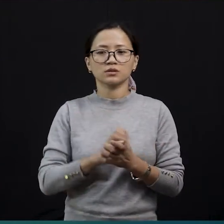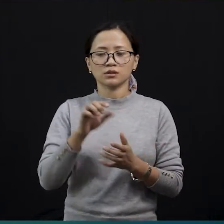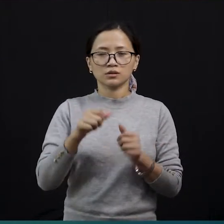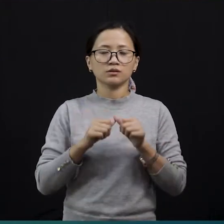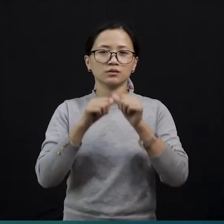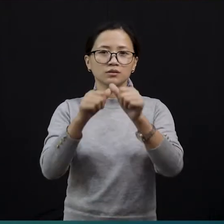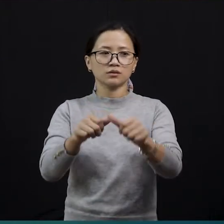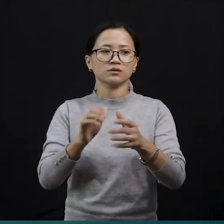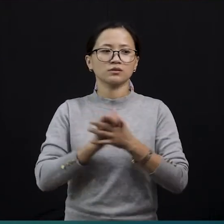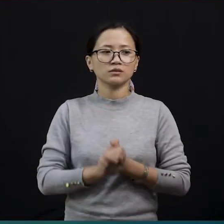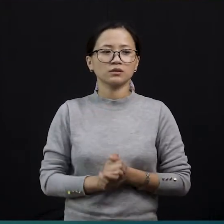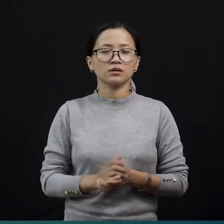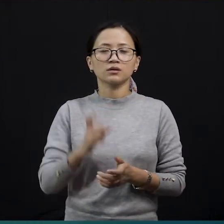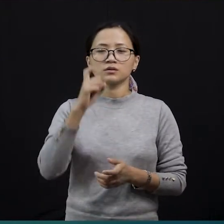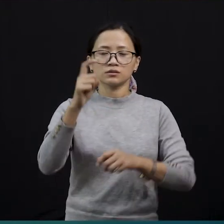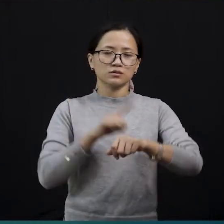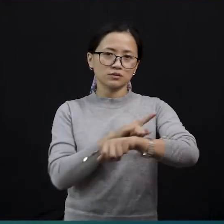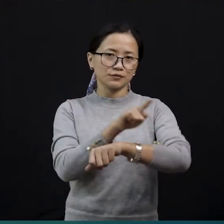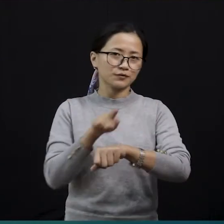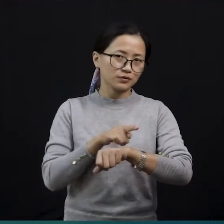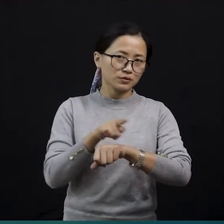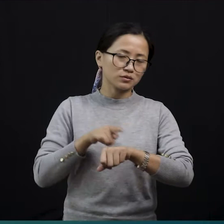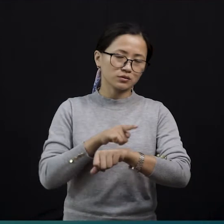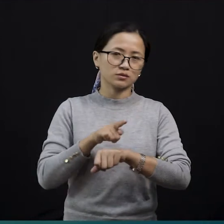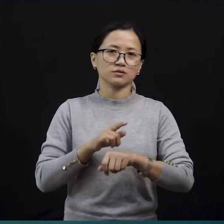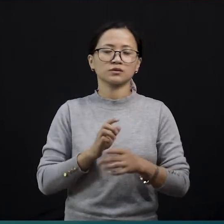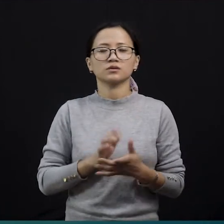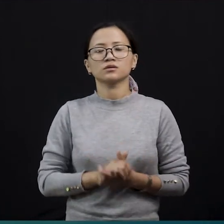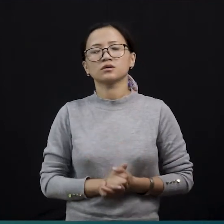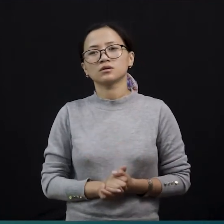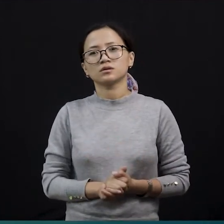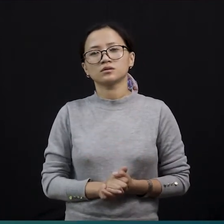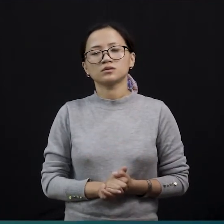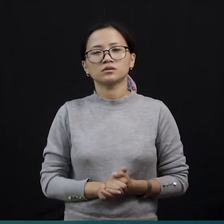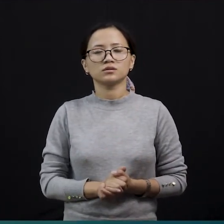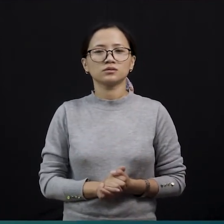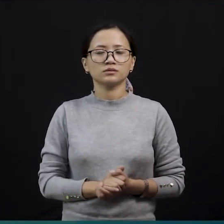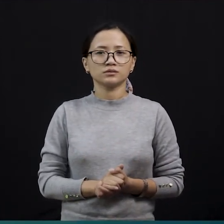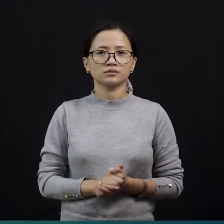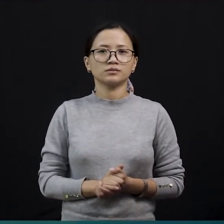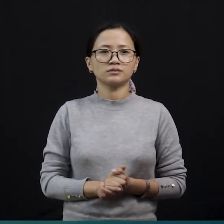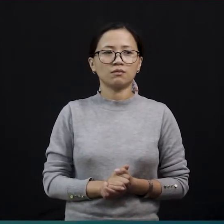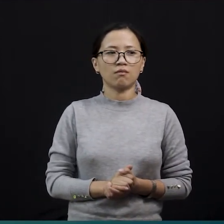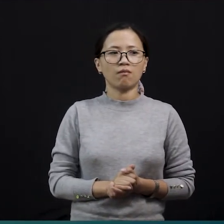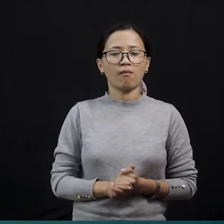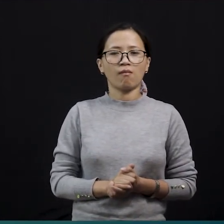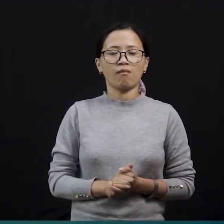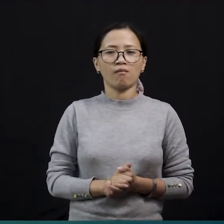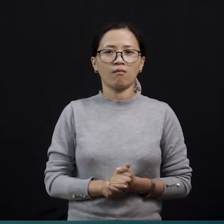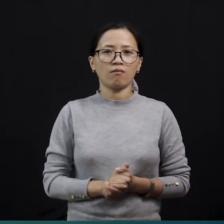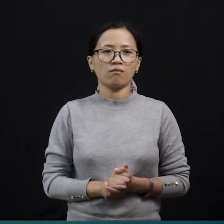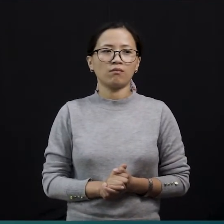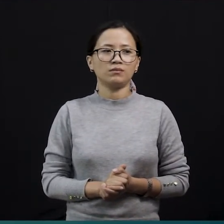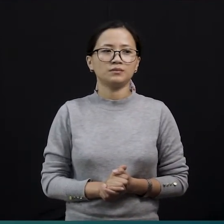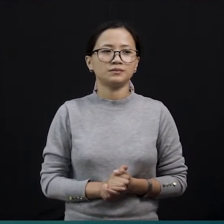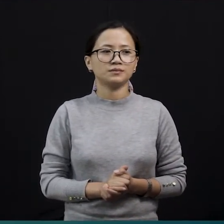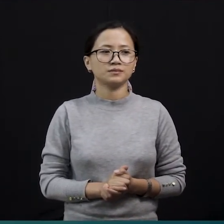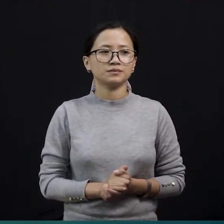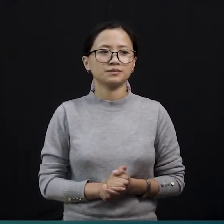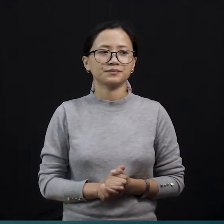got is how much? It is 7 hours, right, children?